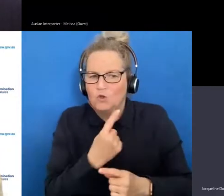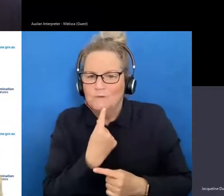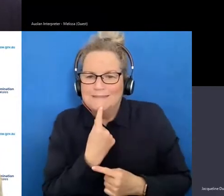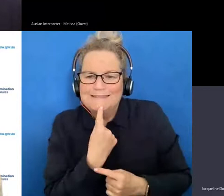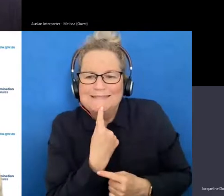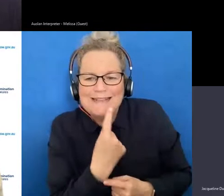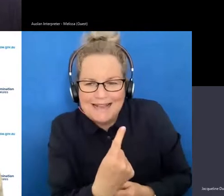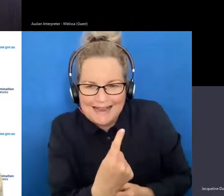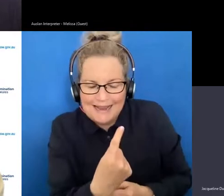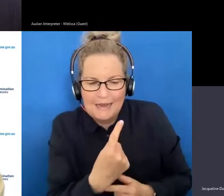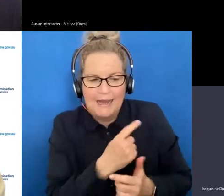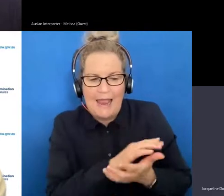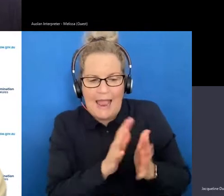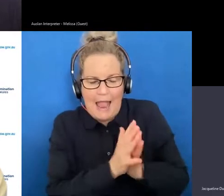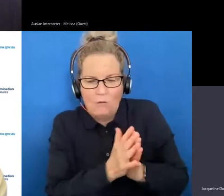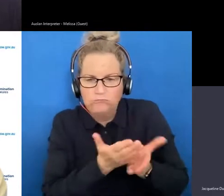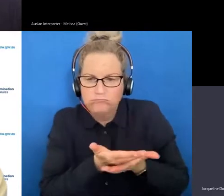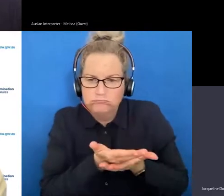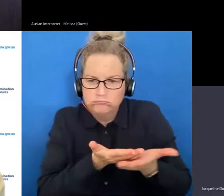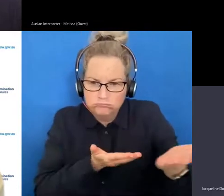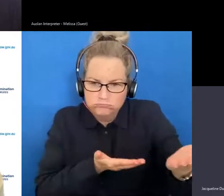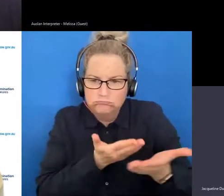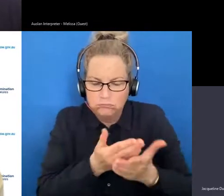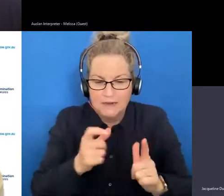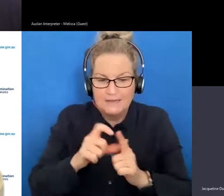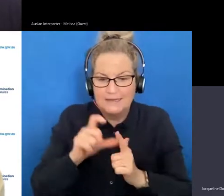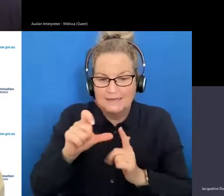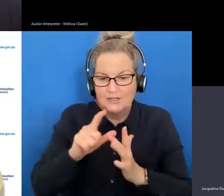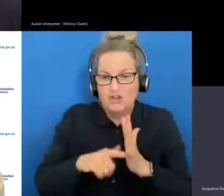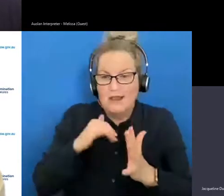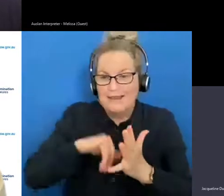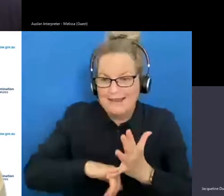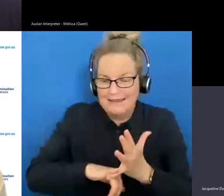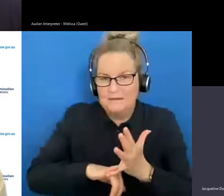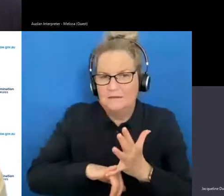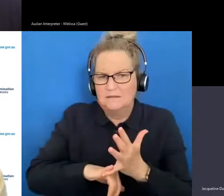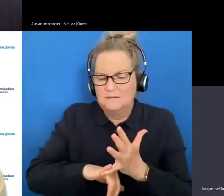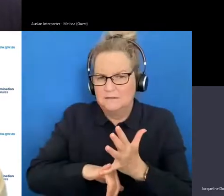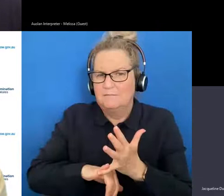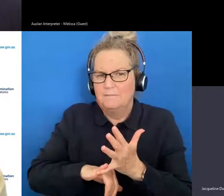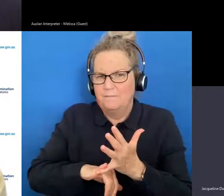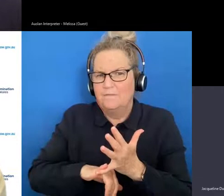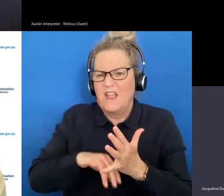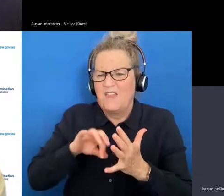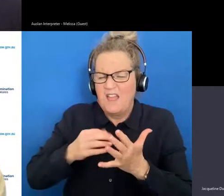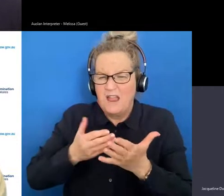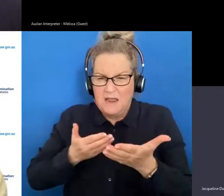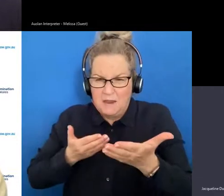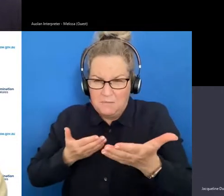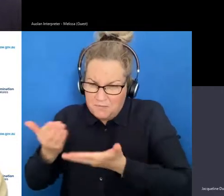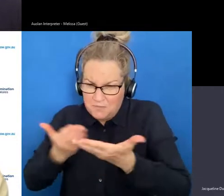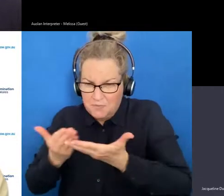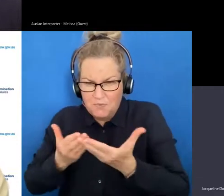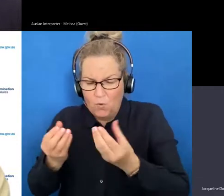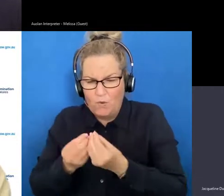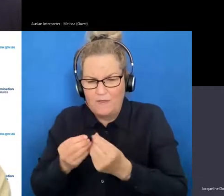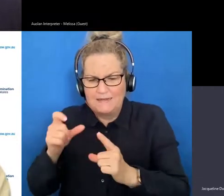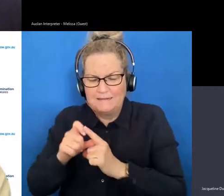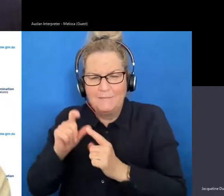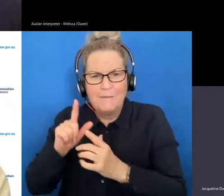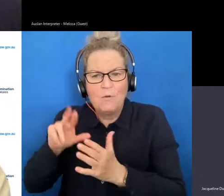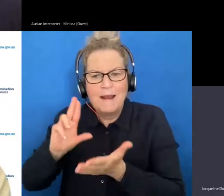those conversations. And DCJ is with extensive consultation with the Disability Employee Network that I chair